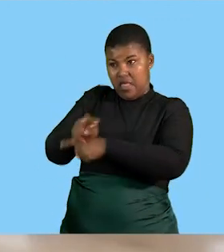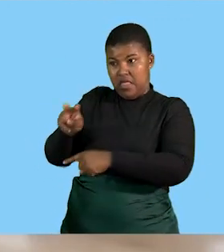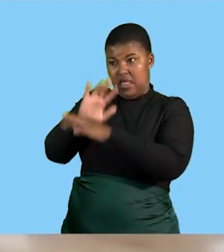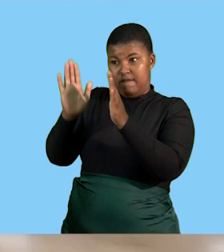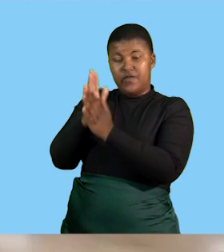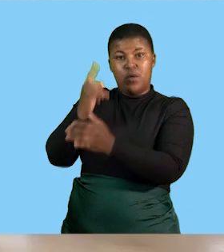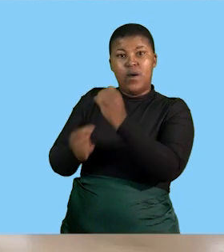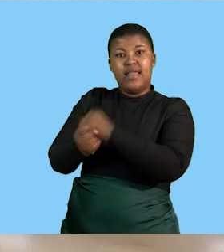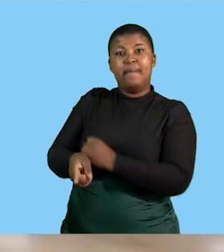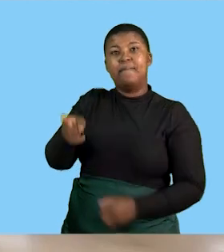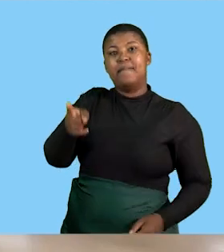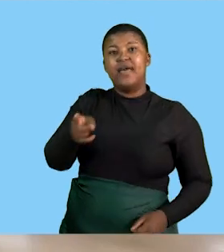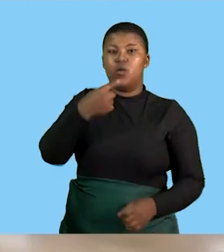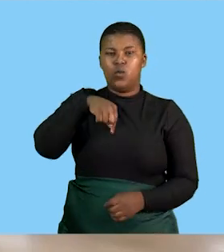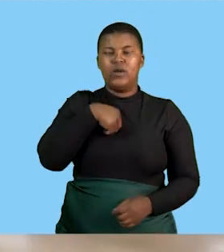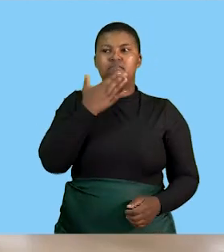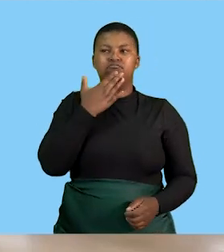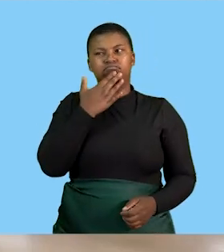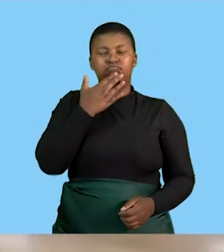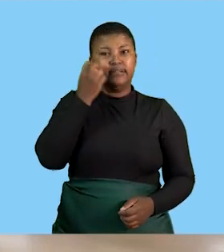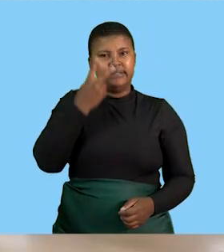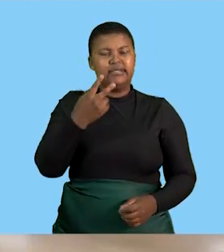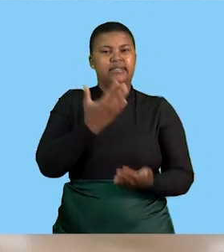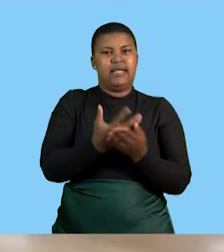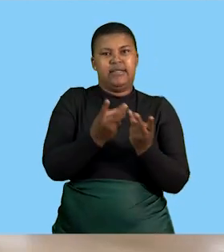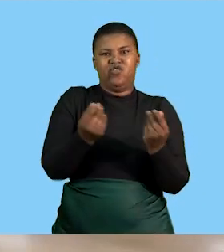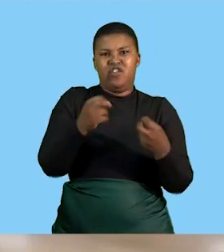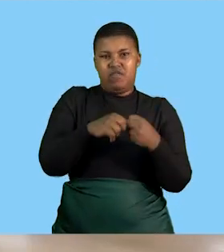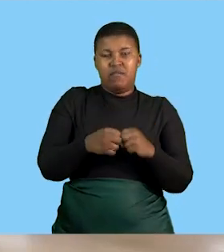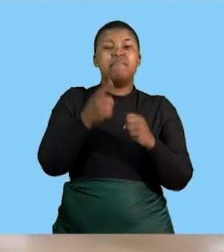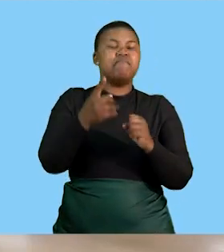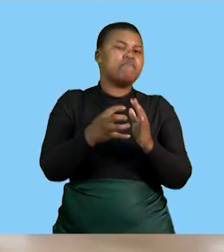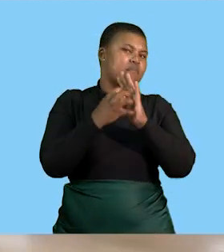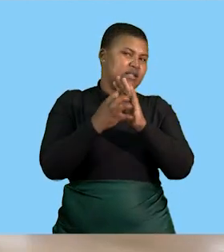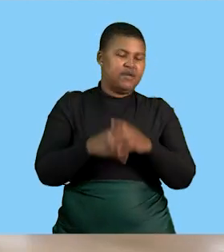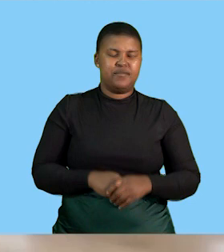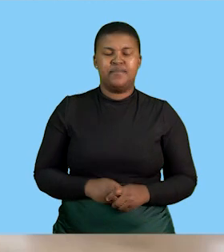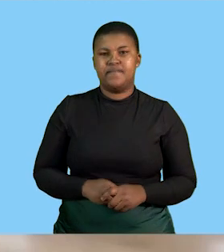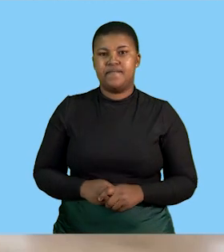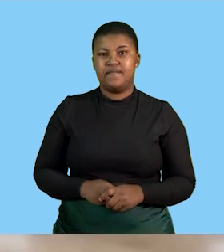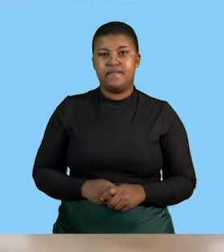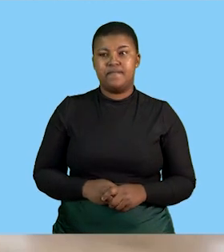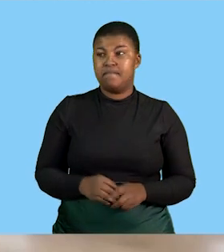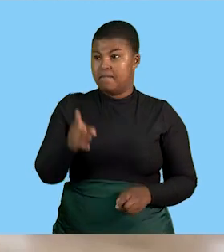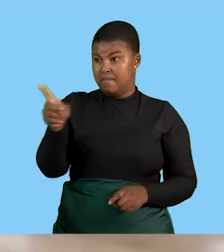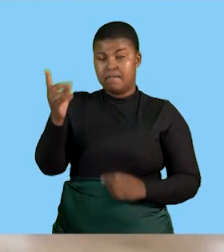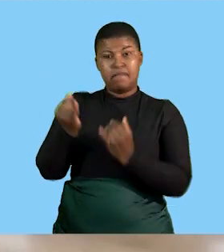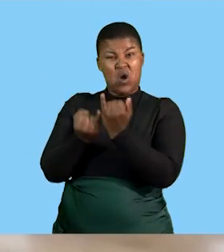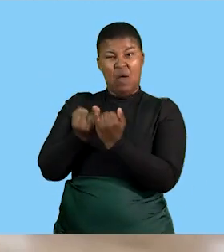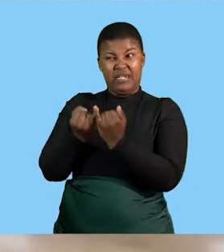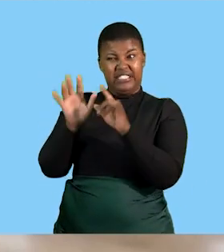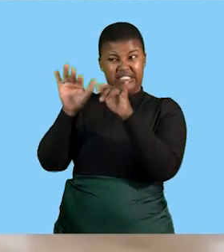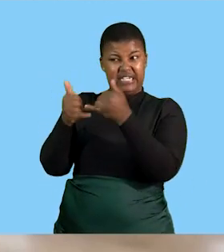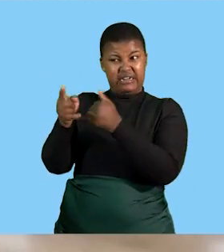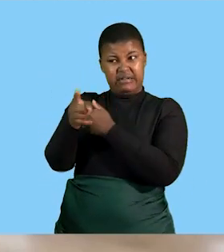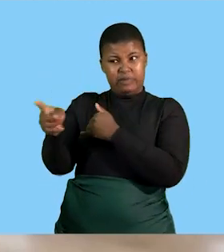order for us to react appropriately. So for instance, if our competitors are having a promotion, we want to